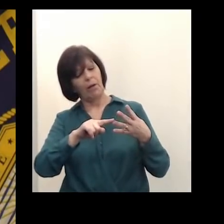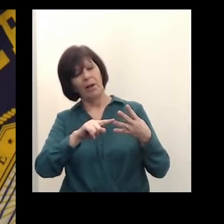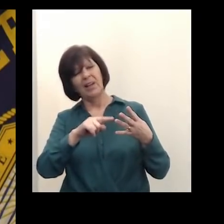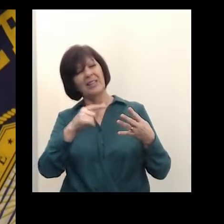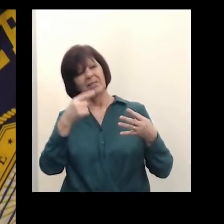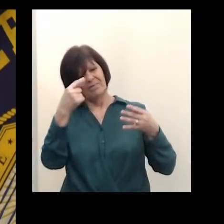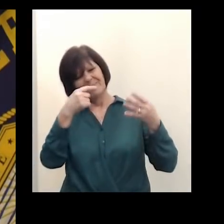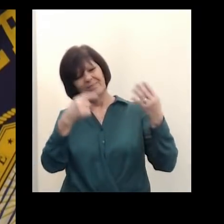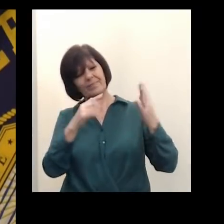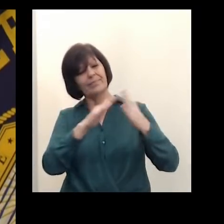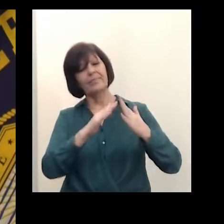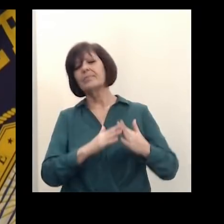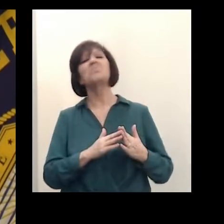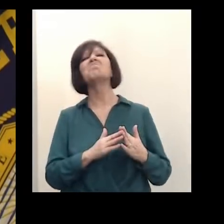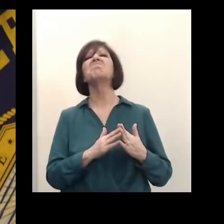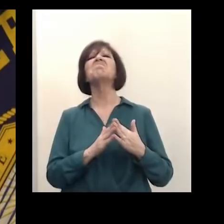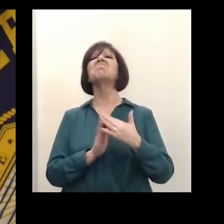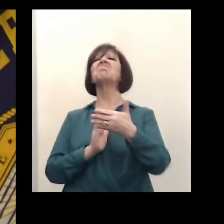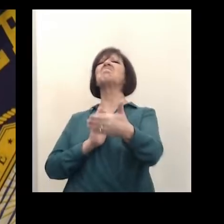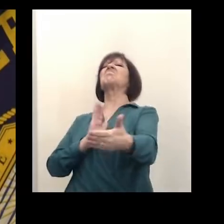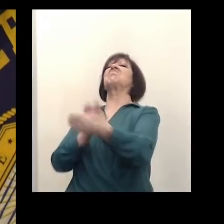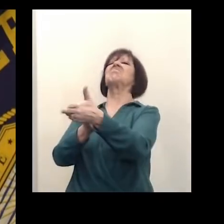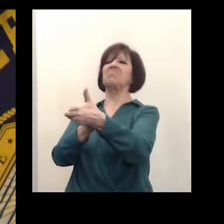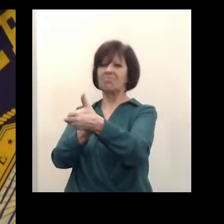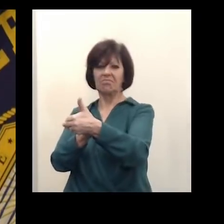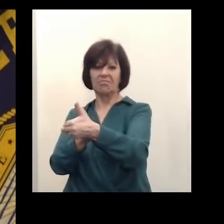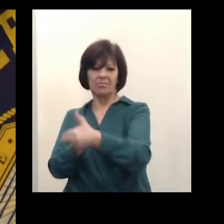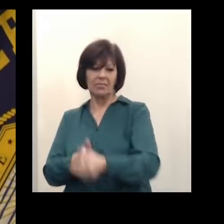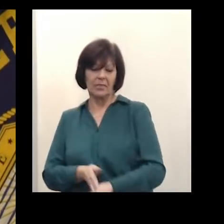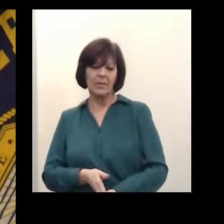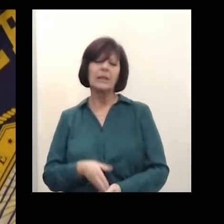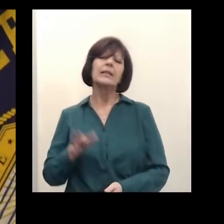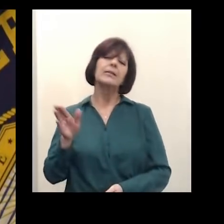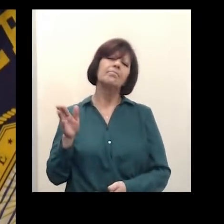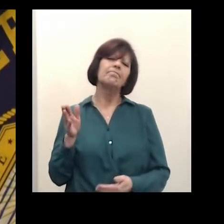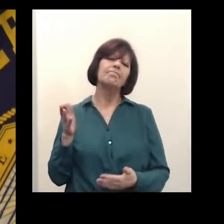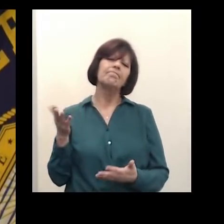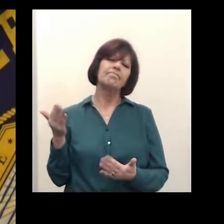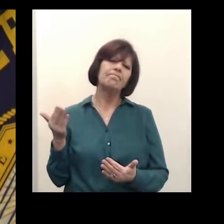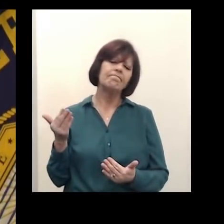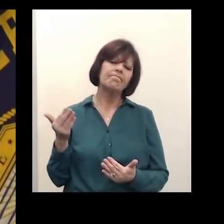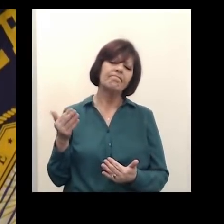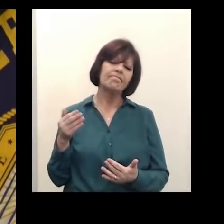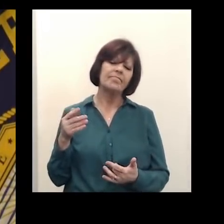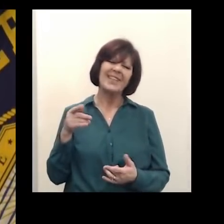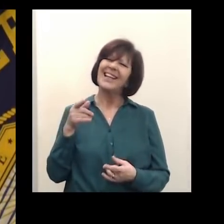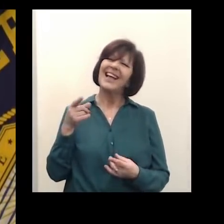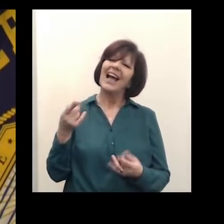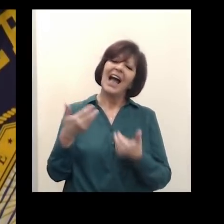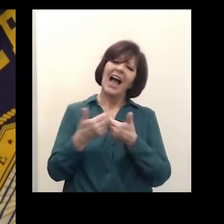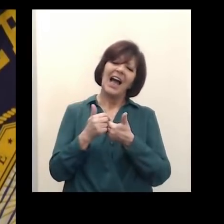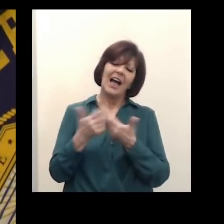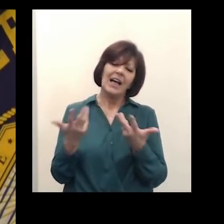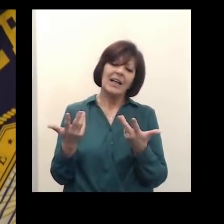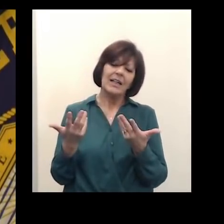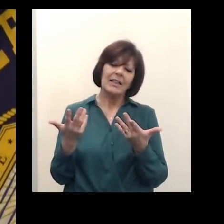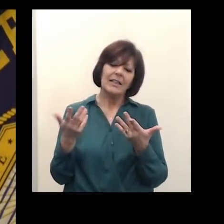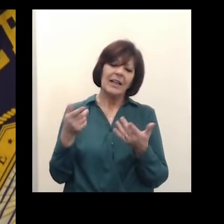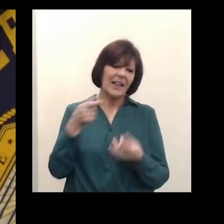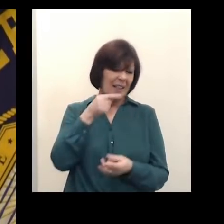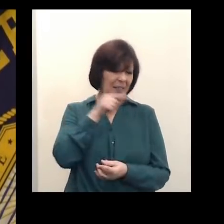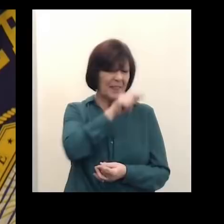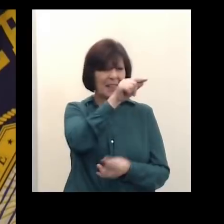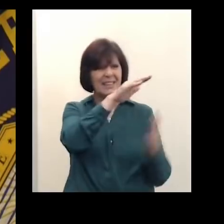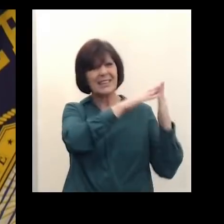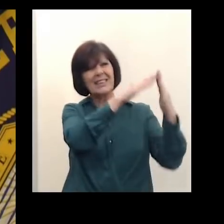have all expressed opposition to the mask mandates. Talk about the obstacle that poses when leaders of these townships are